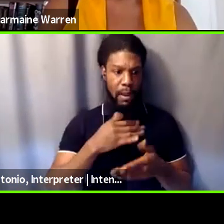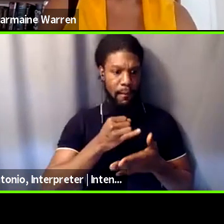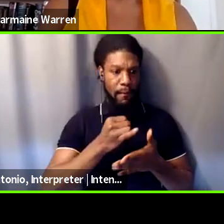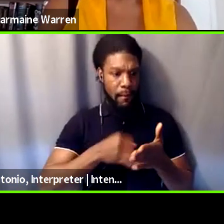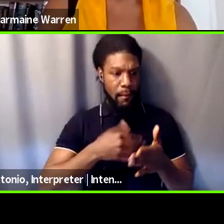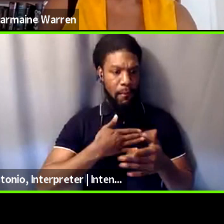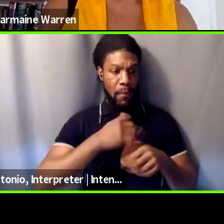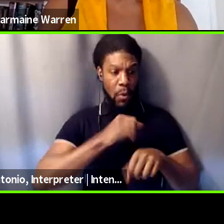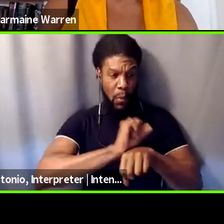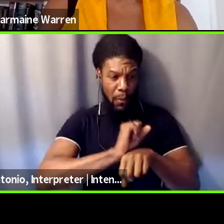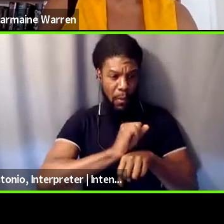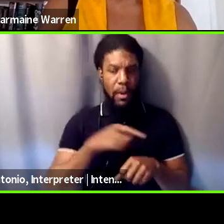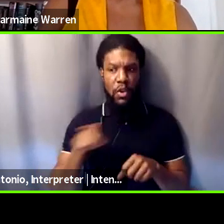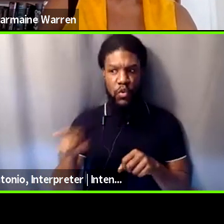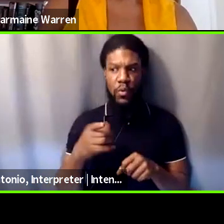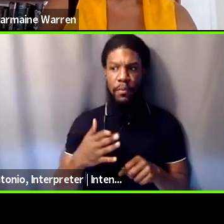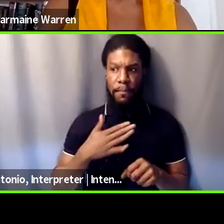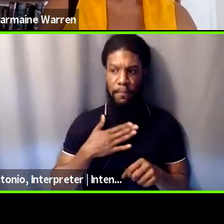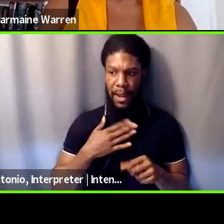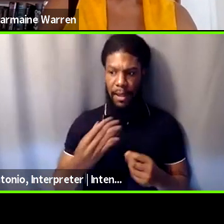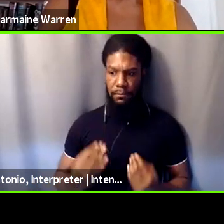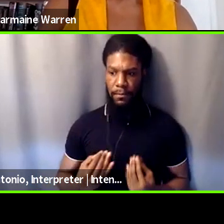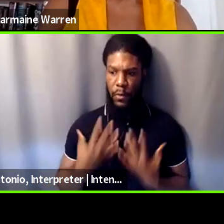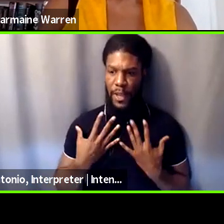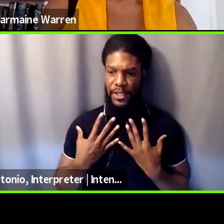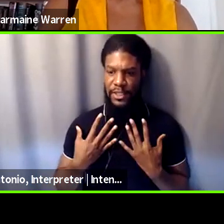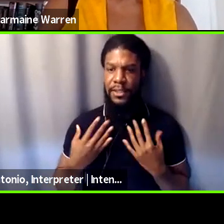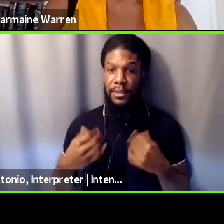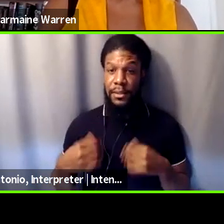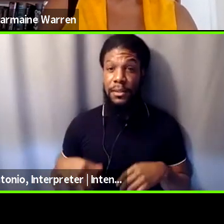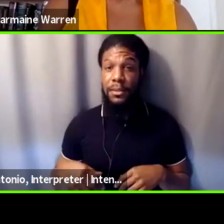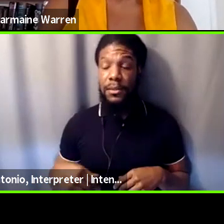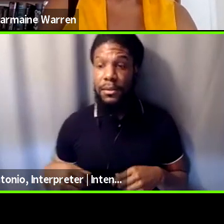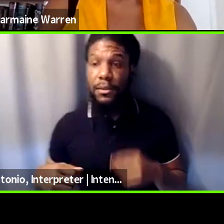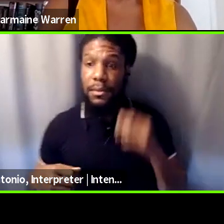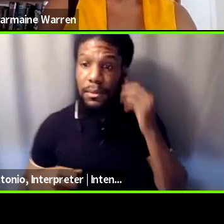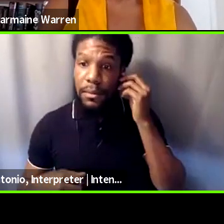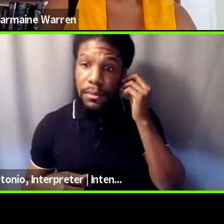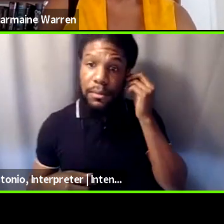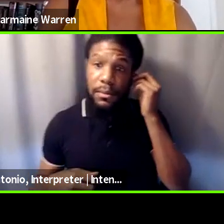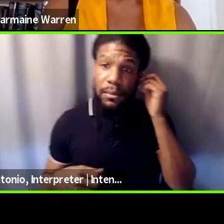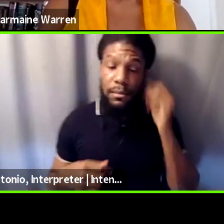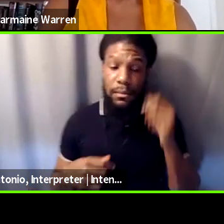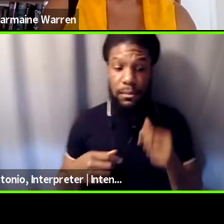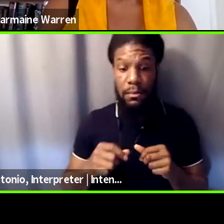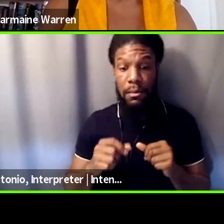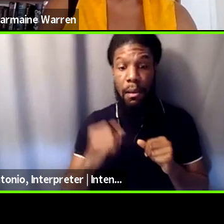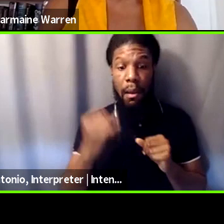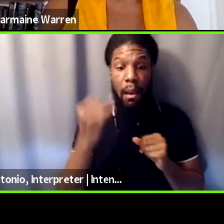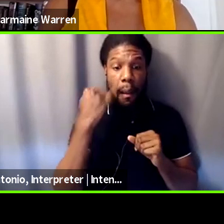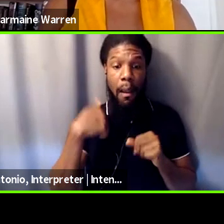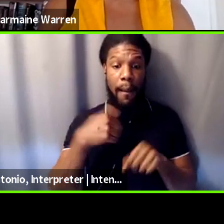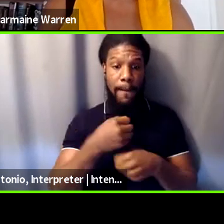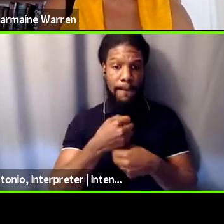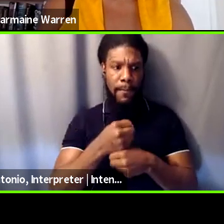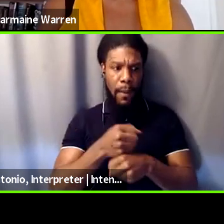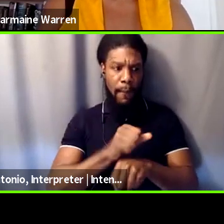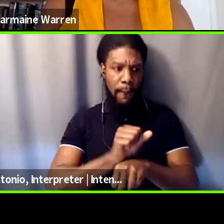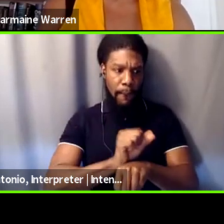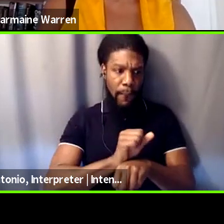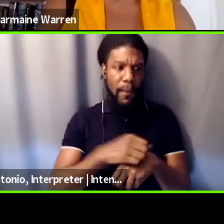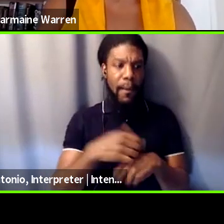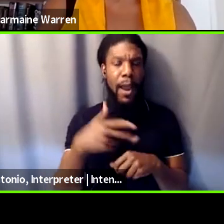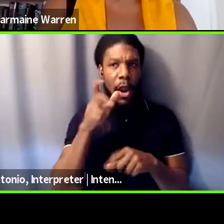for me. But when I'm making work, I feel like, I heard this from someone else, and I can't remember who it is, and I'm going to snatch